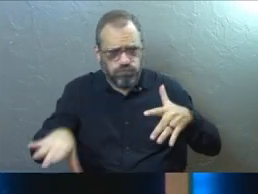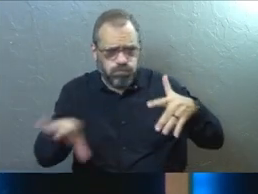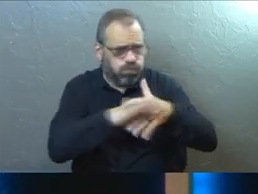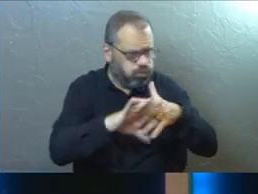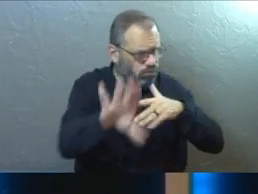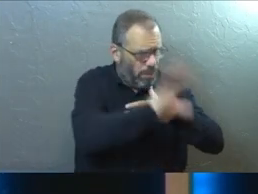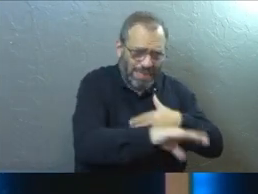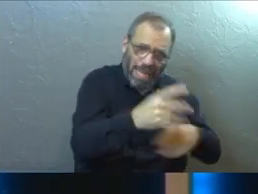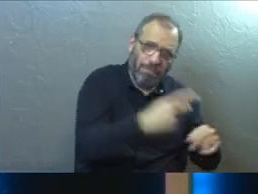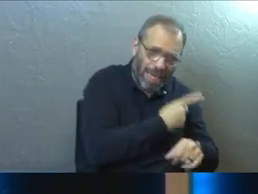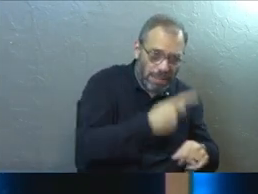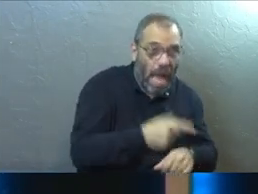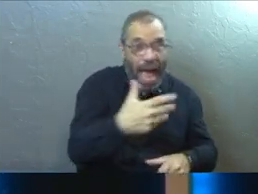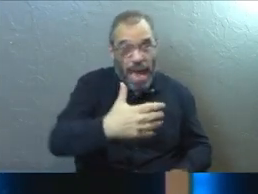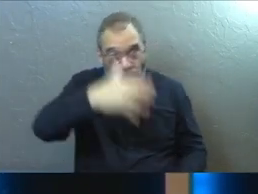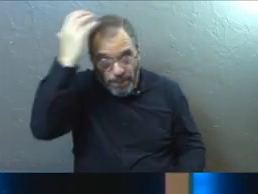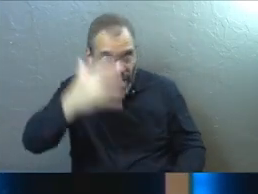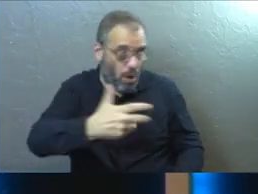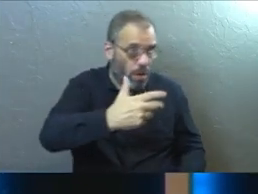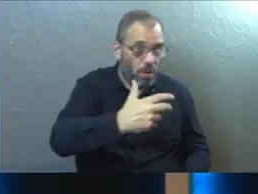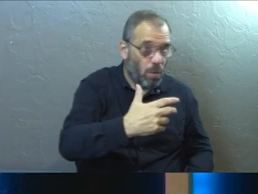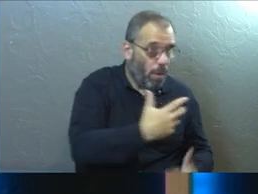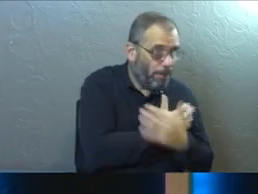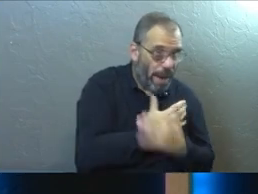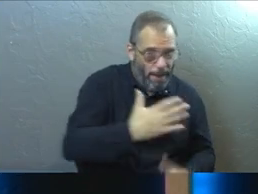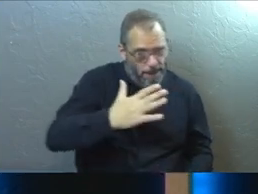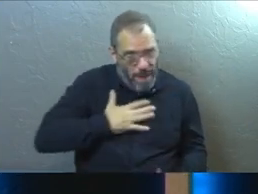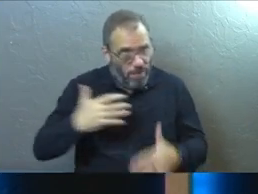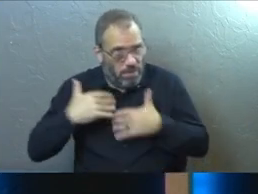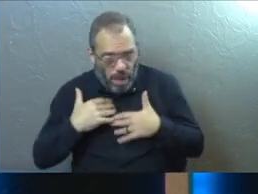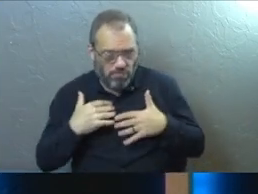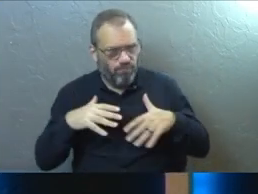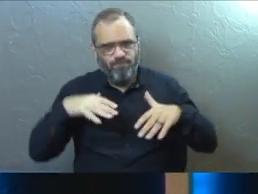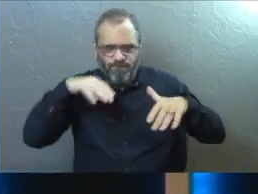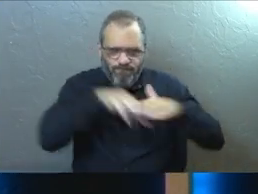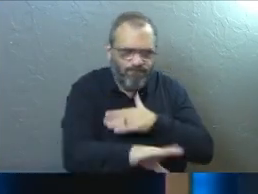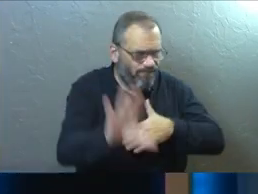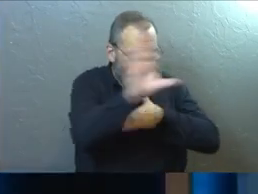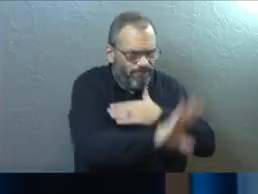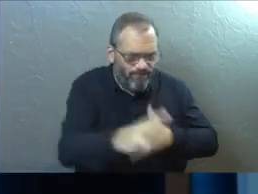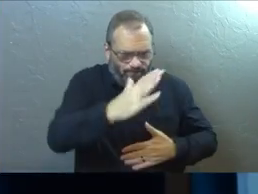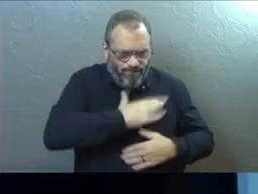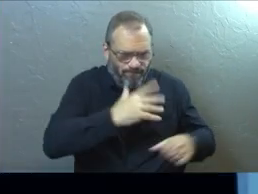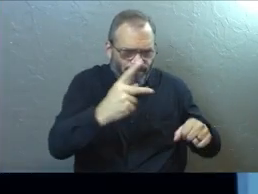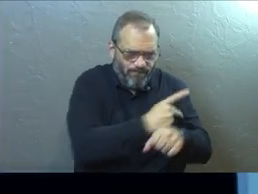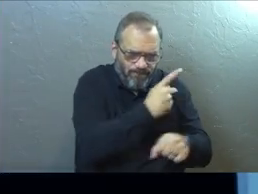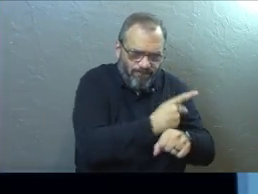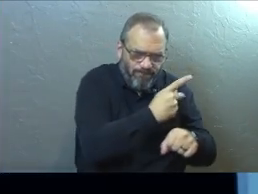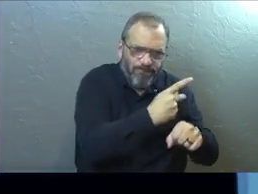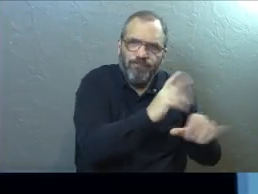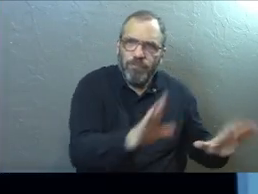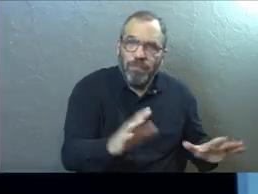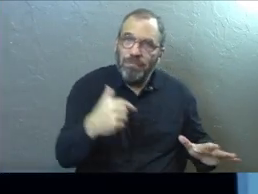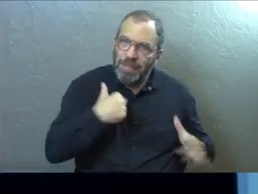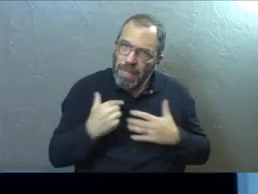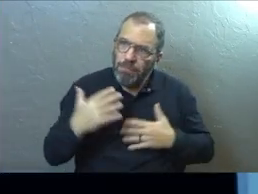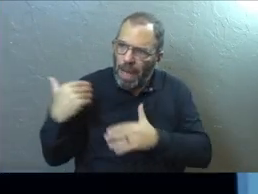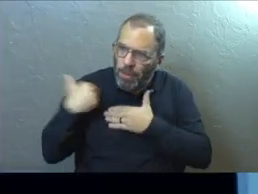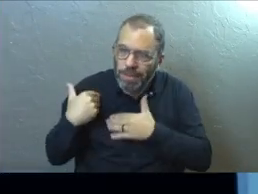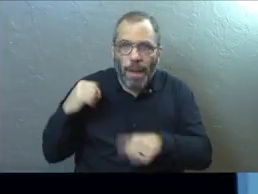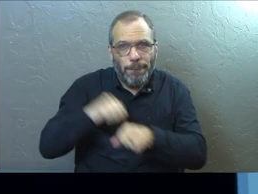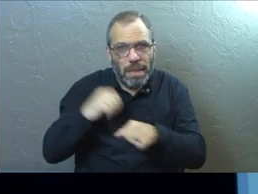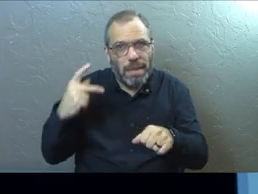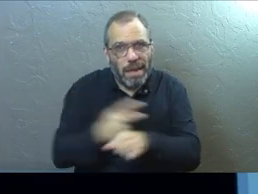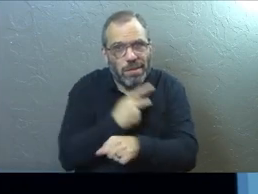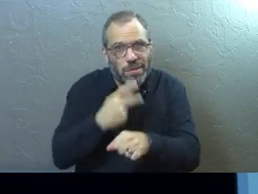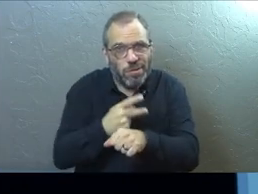intervene and I protect. And when a bear or a lion comes, it's my job to step in and protect the sheep. That's what I do as a